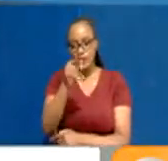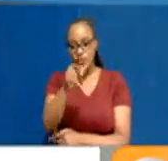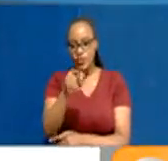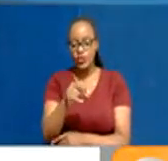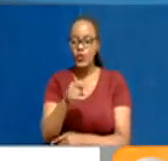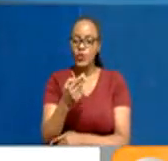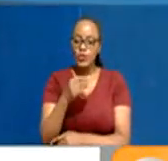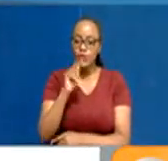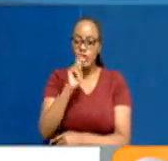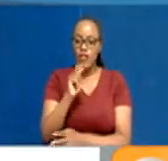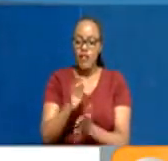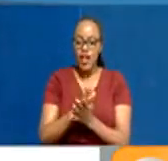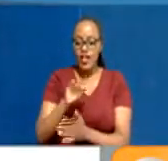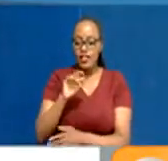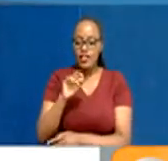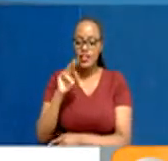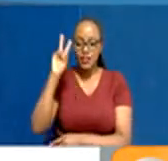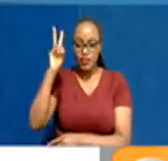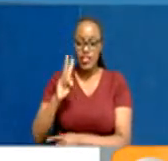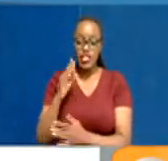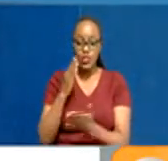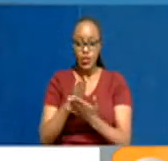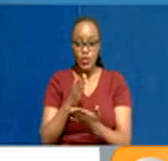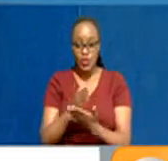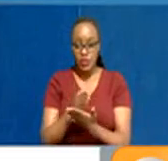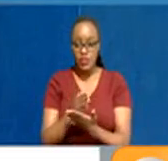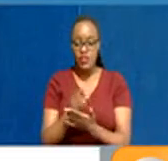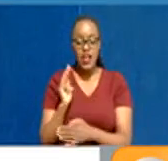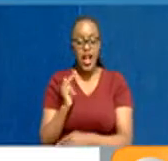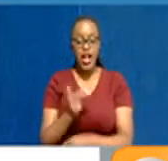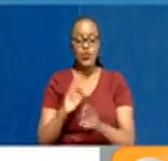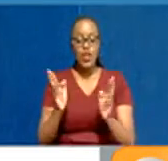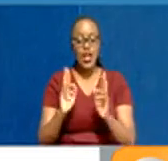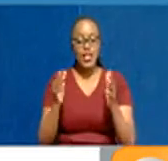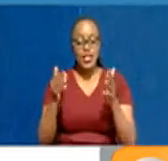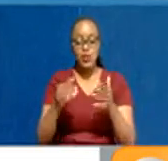Vicky. Thanks, Gashuri. It's true. Tukoside, by the way. Indeed, we have no choice. And